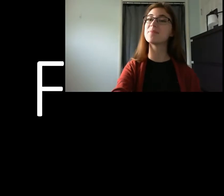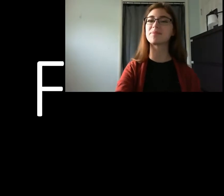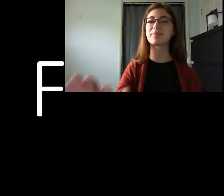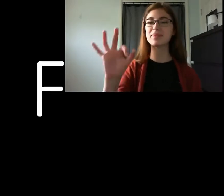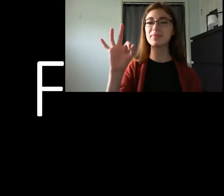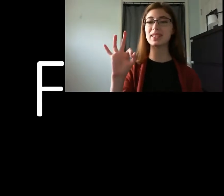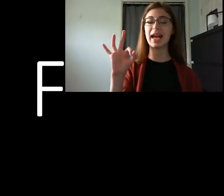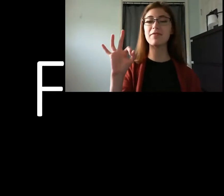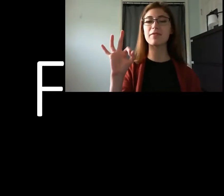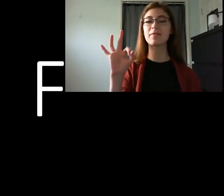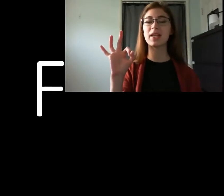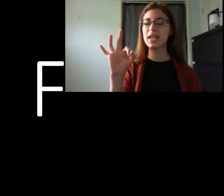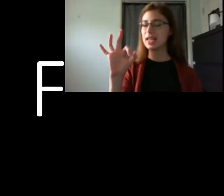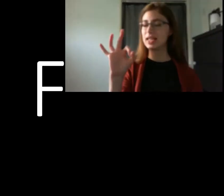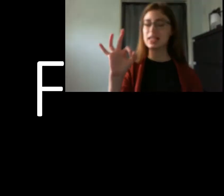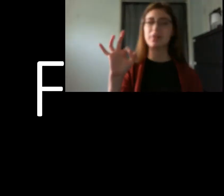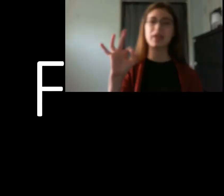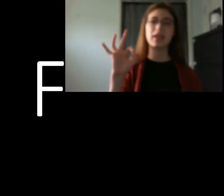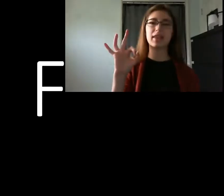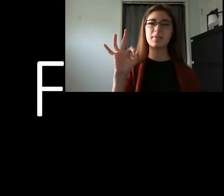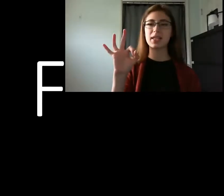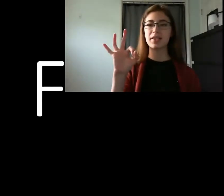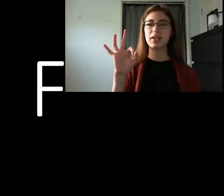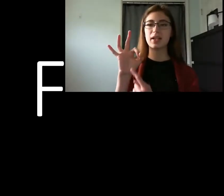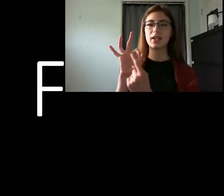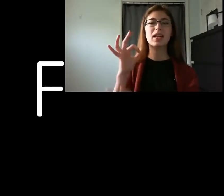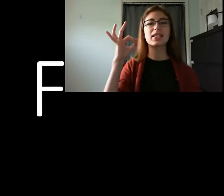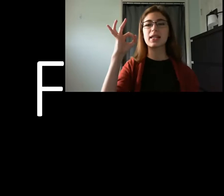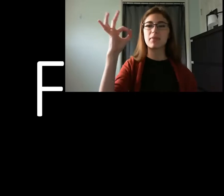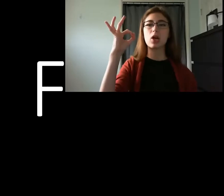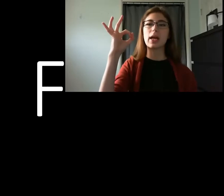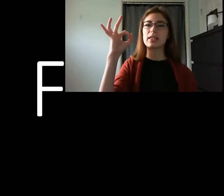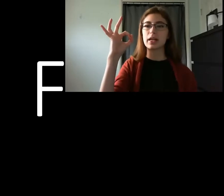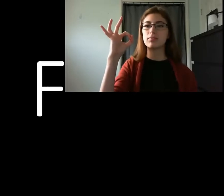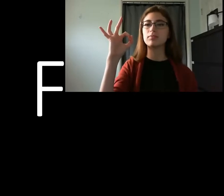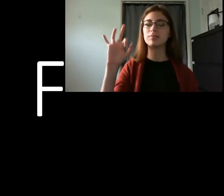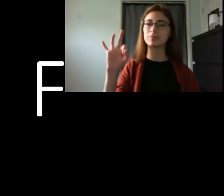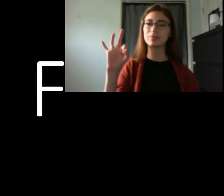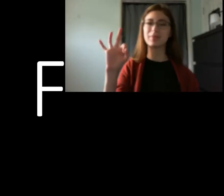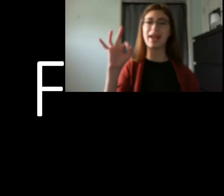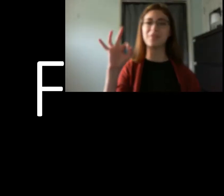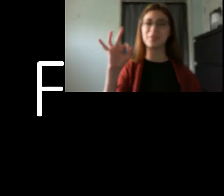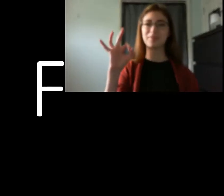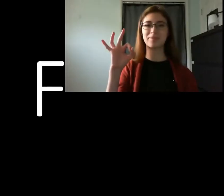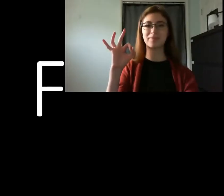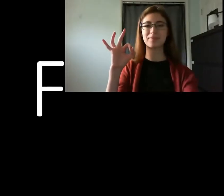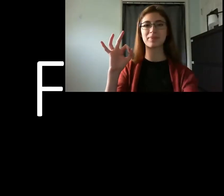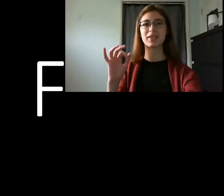Oops. F. Index finger and thumb together. It's like the OK sign. F.